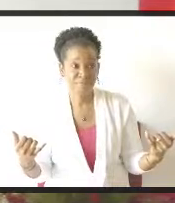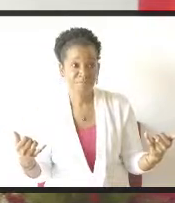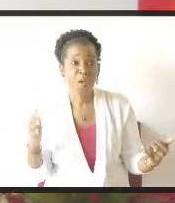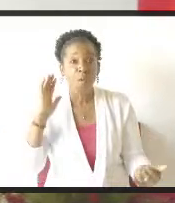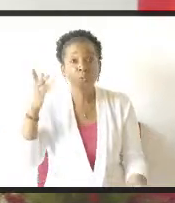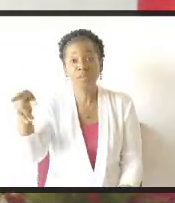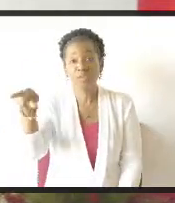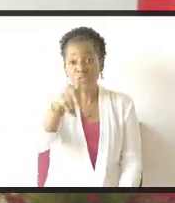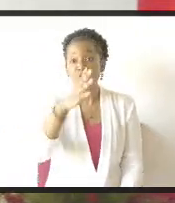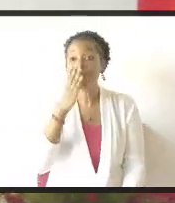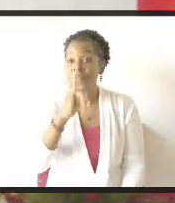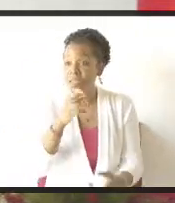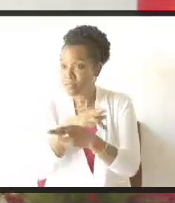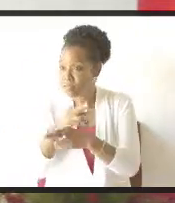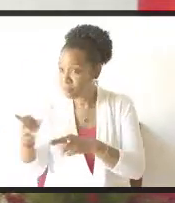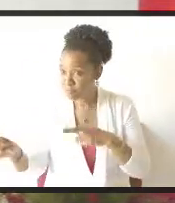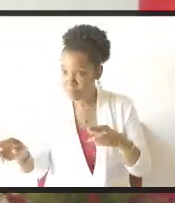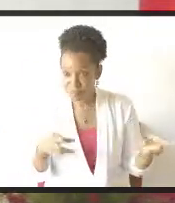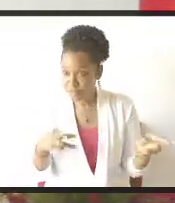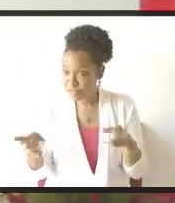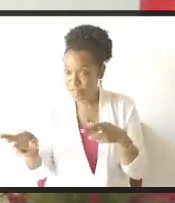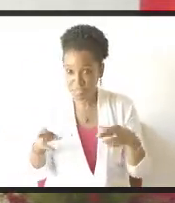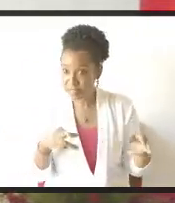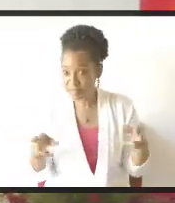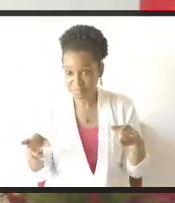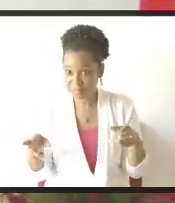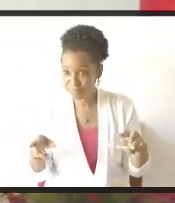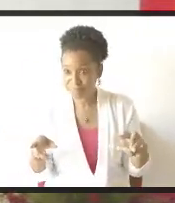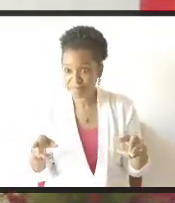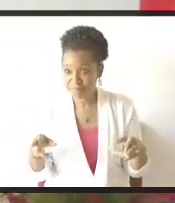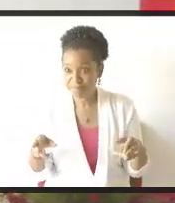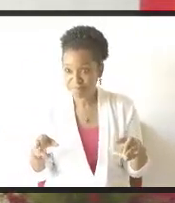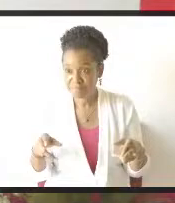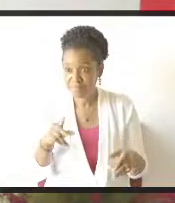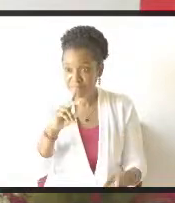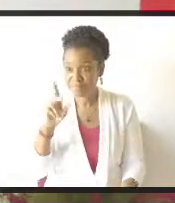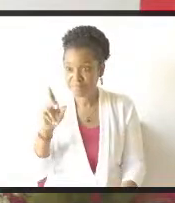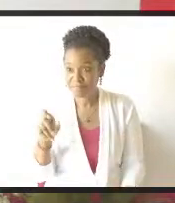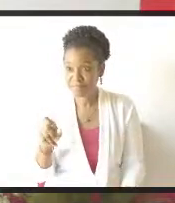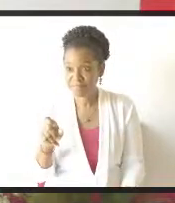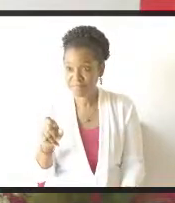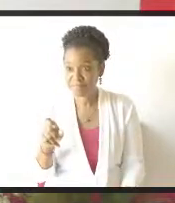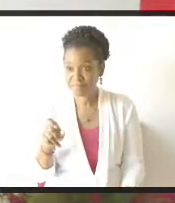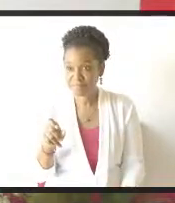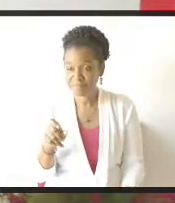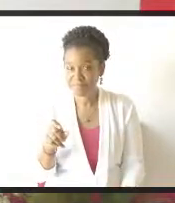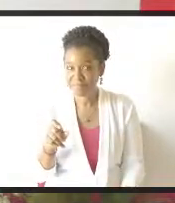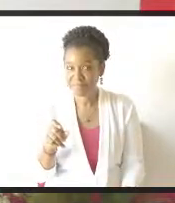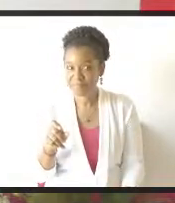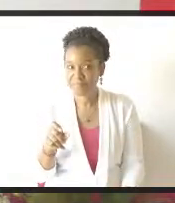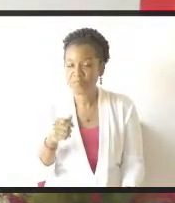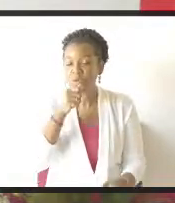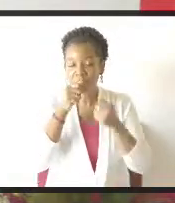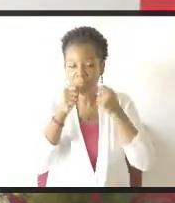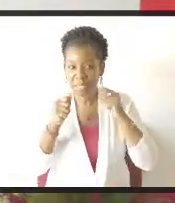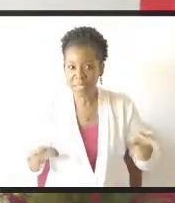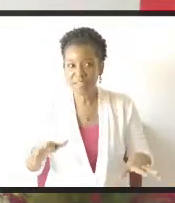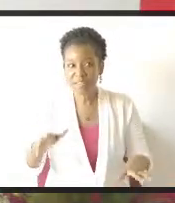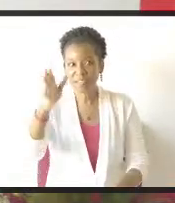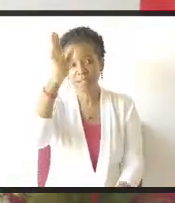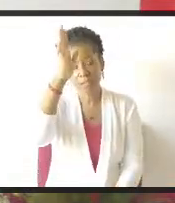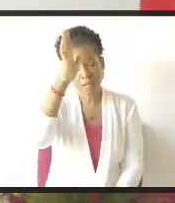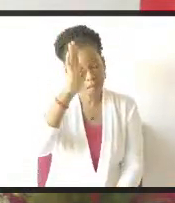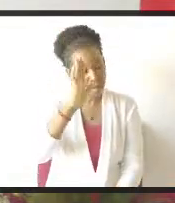as your personal Savior and Lord, you are eternally saved. We bless God for those truths, and they are